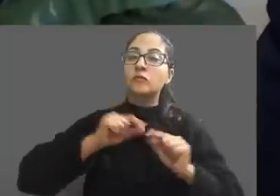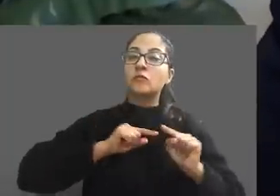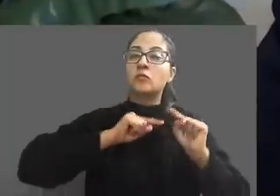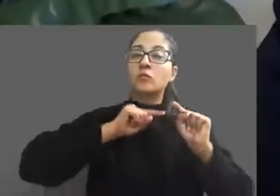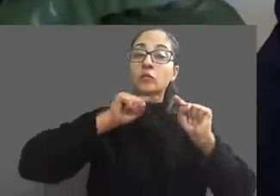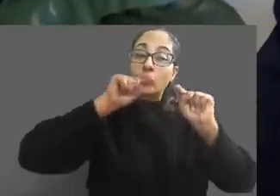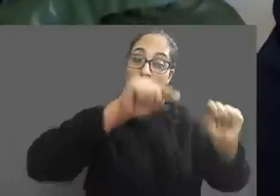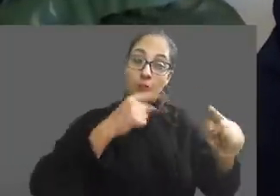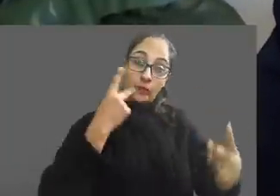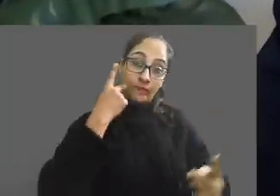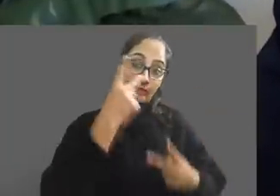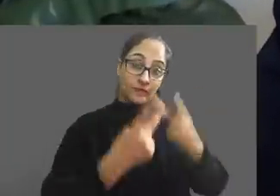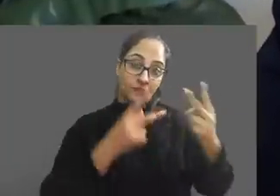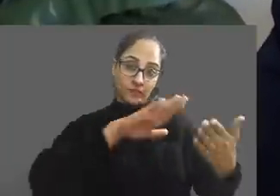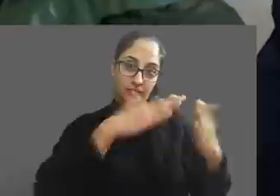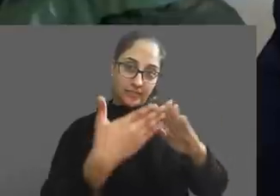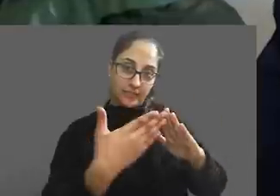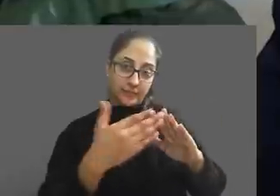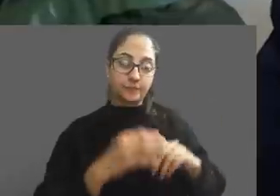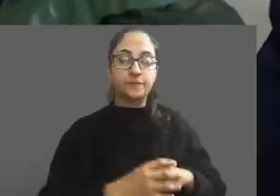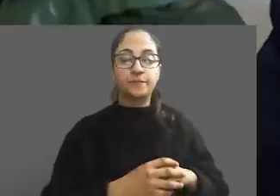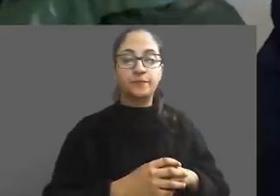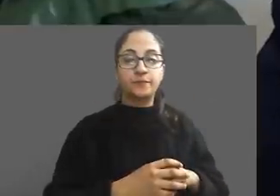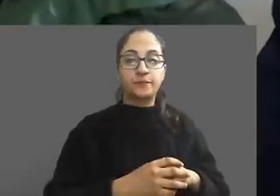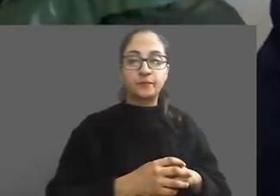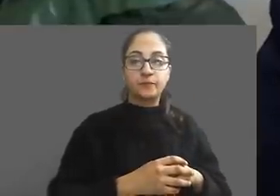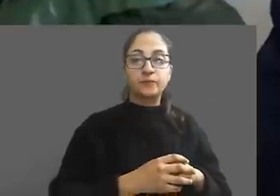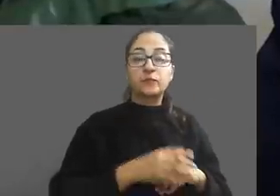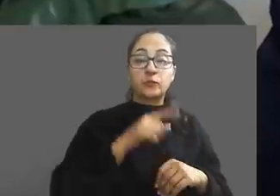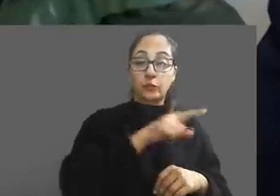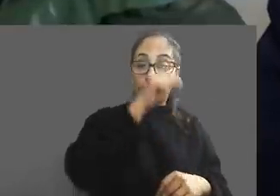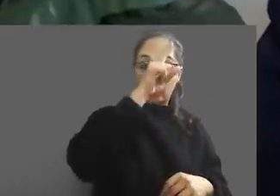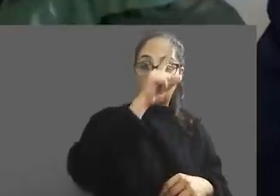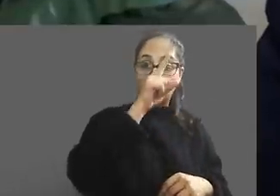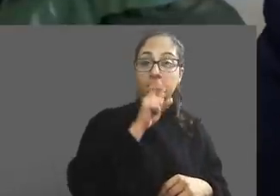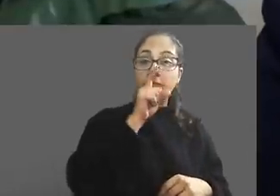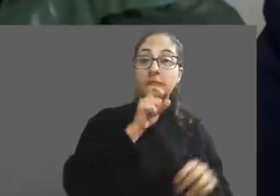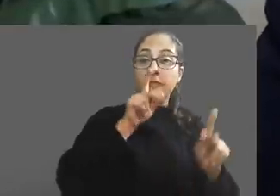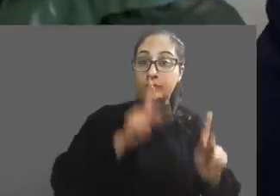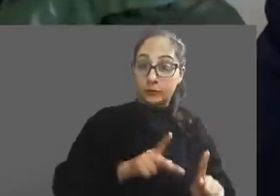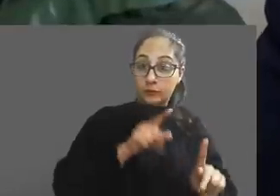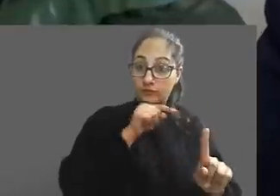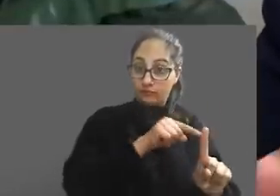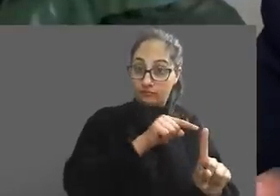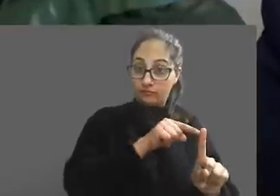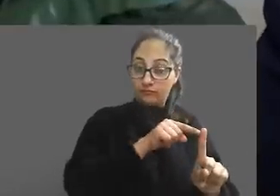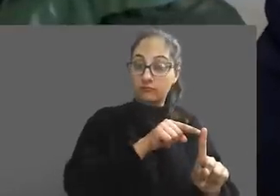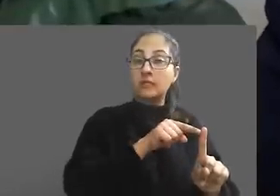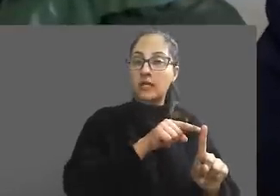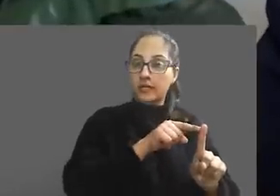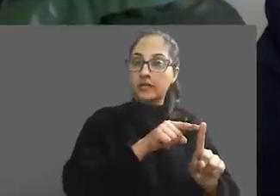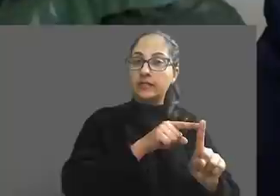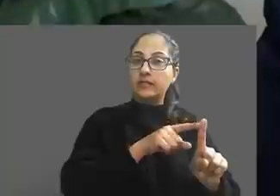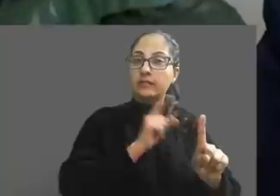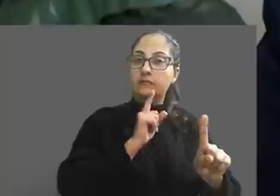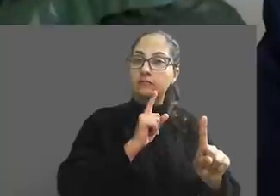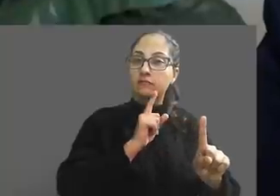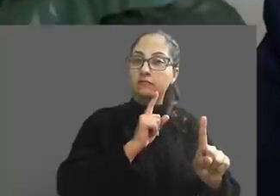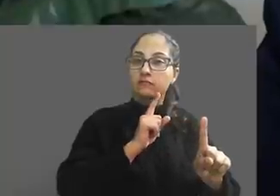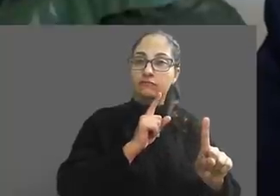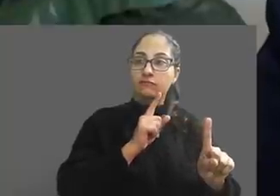Muzaffar arranged a royal feast and sent a shower of precious gifts for all the Sultan's commanders, viziers, and